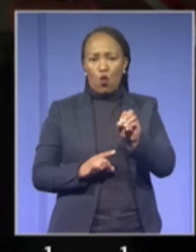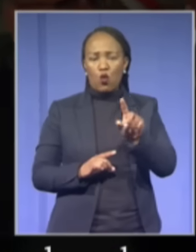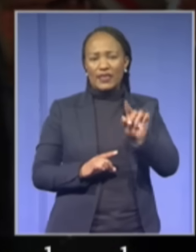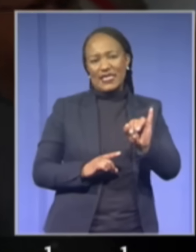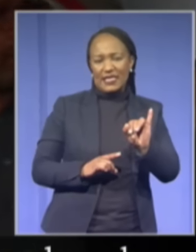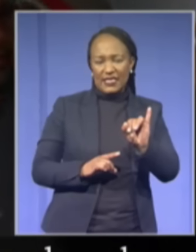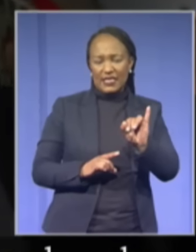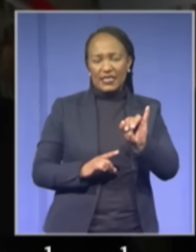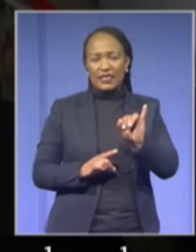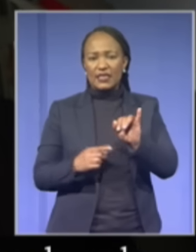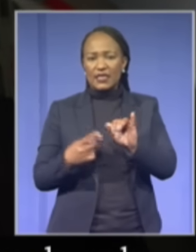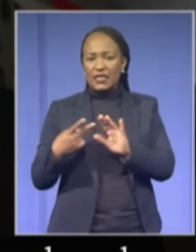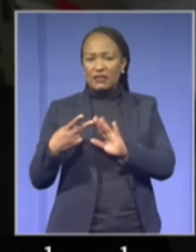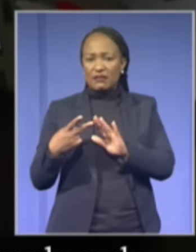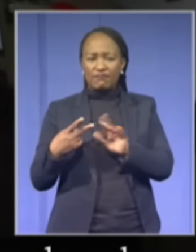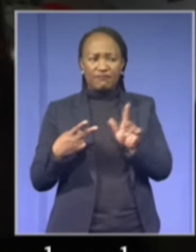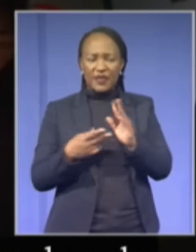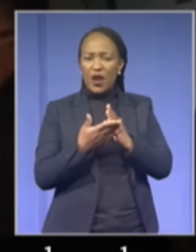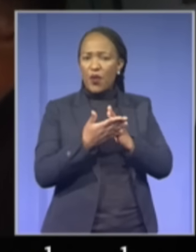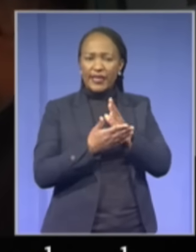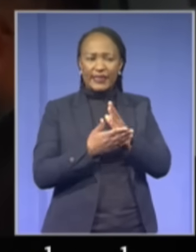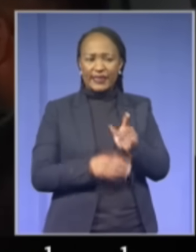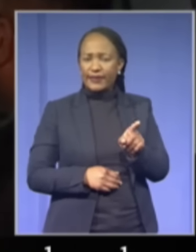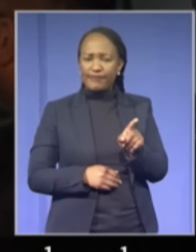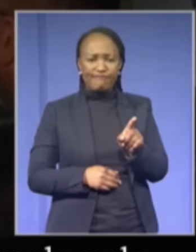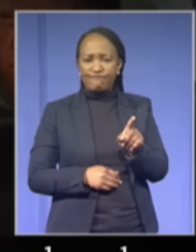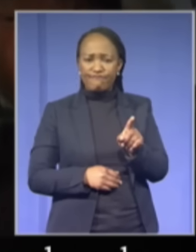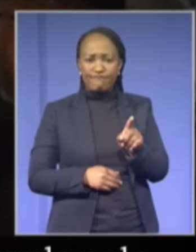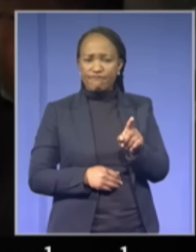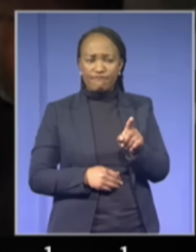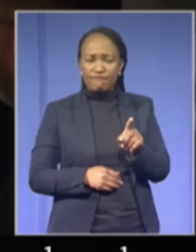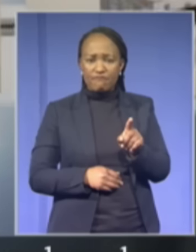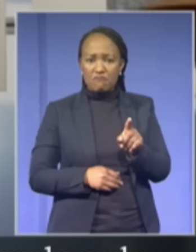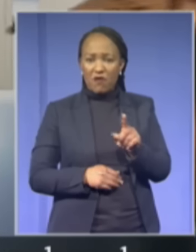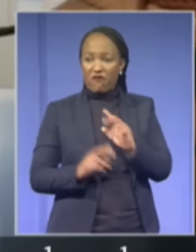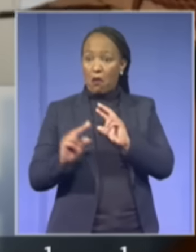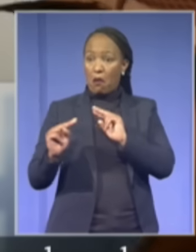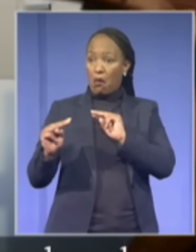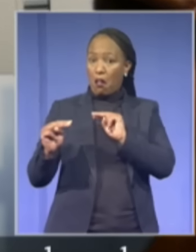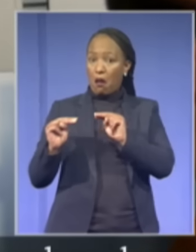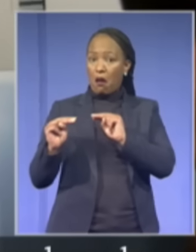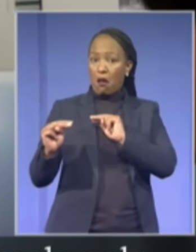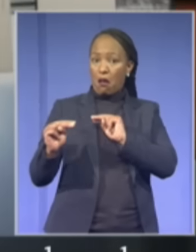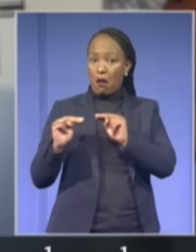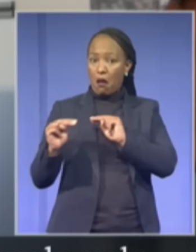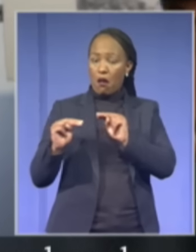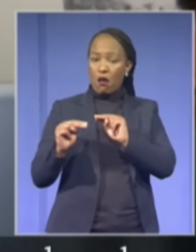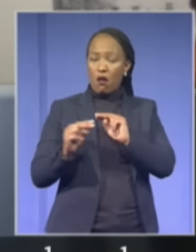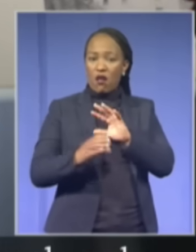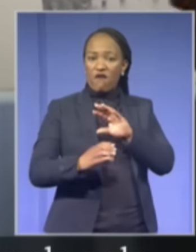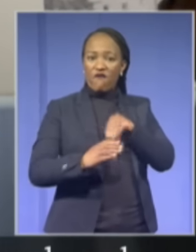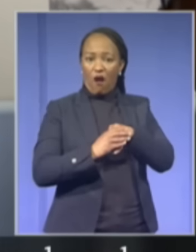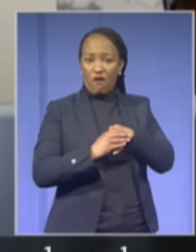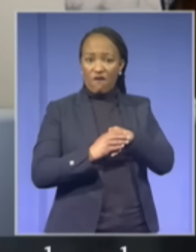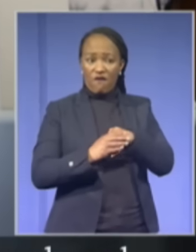ga ana tetla ya go tsweletsa dipuisano tse di amang Bakgatla ba kgafela